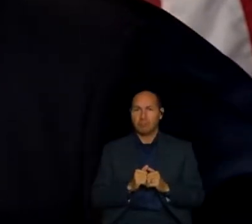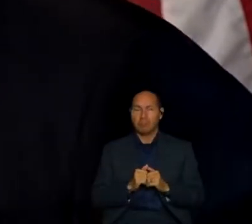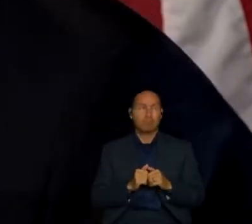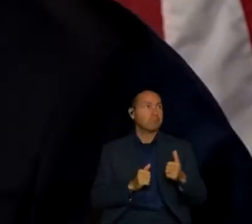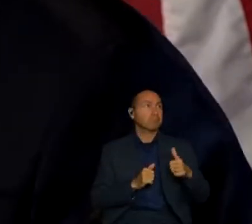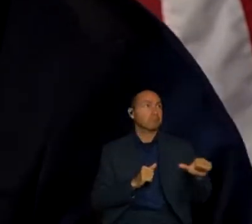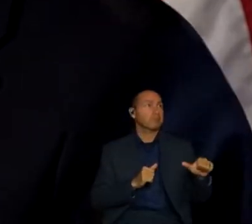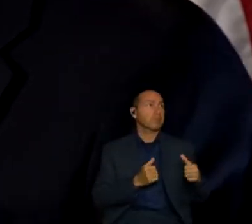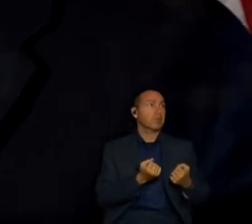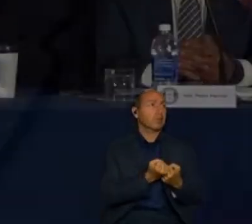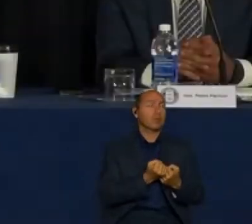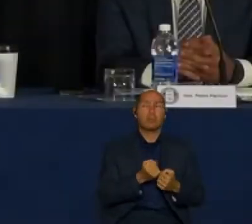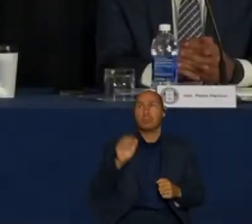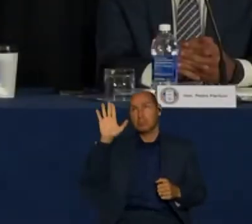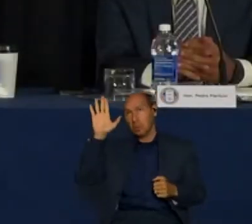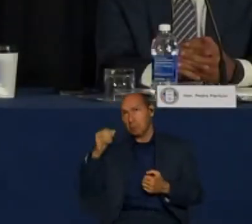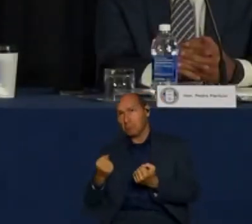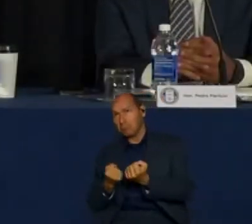Second.